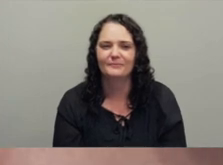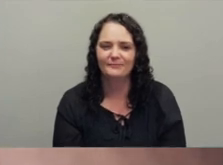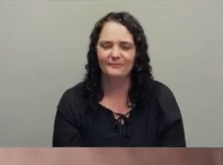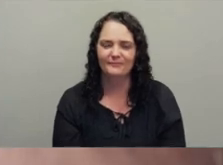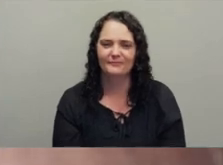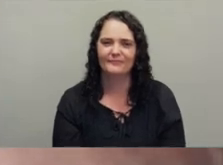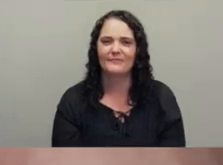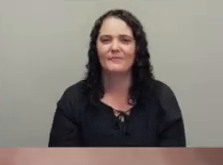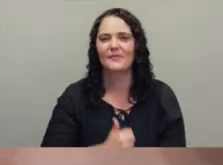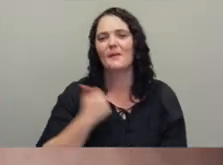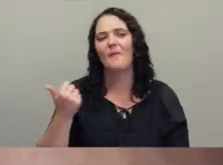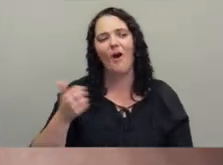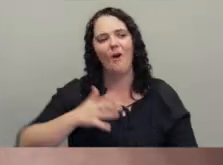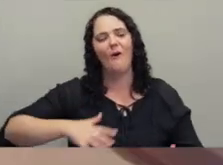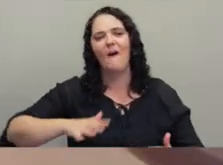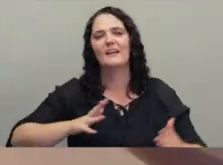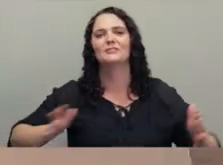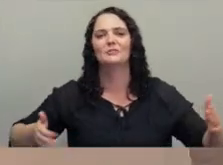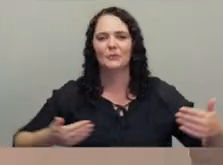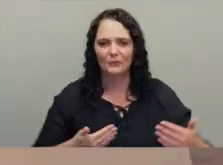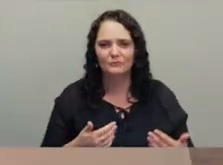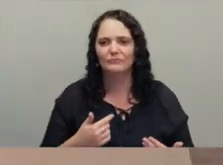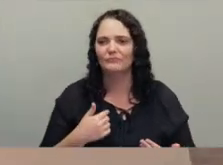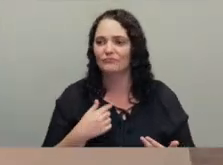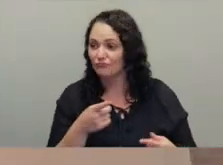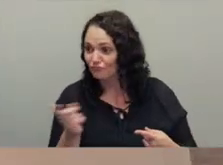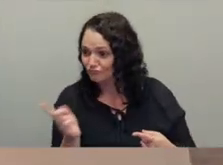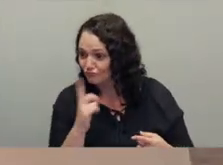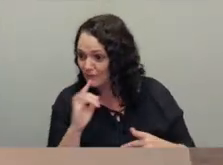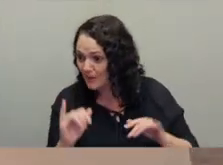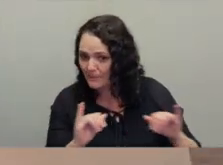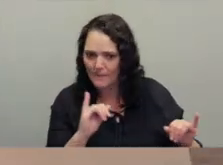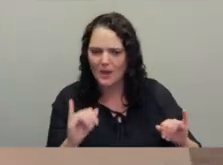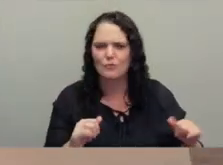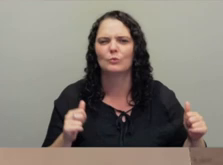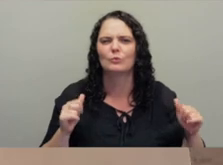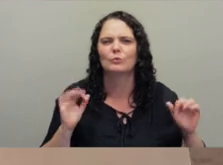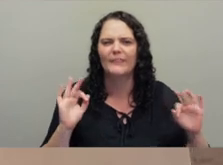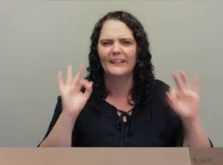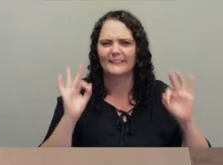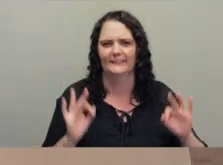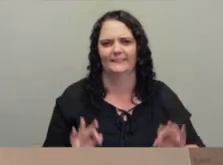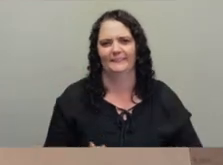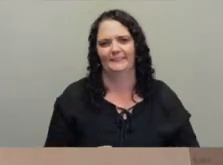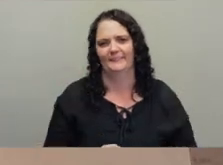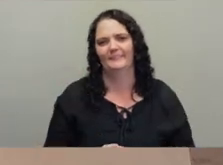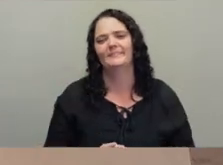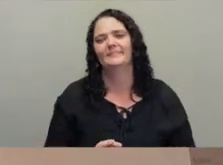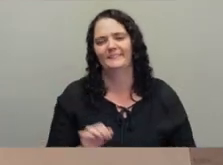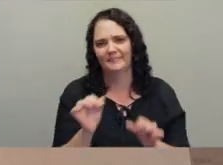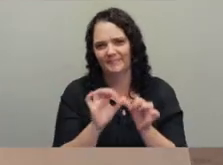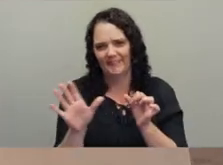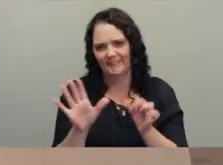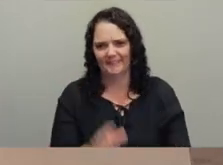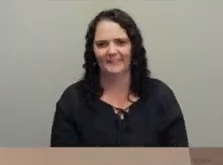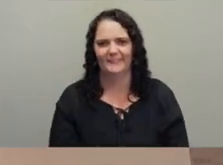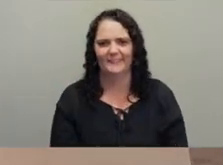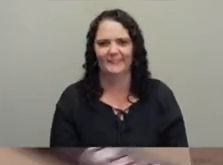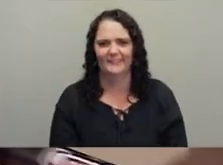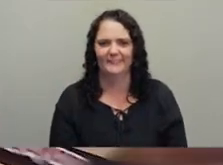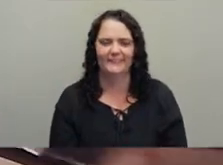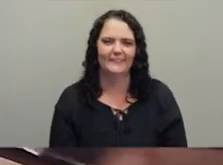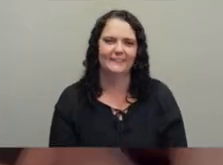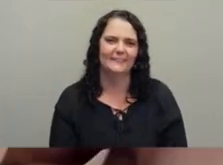The word here in my studio is that they're going badly. That's great. All right, I'm looking badly. Good, excellent. All